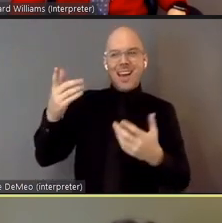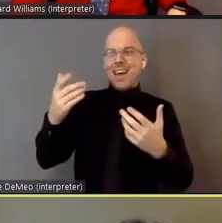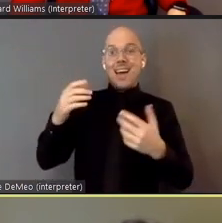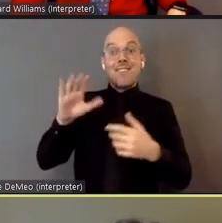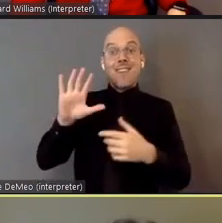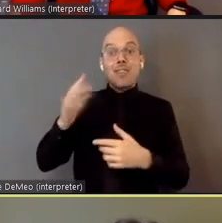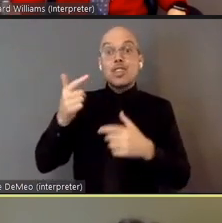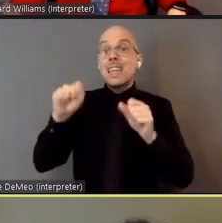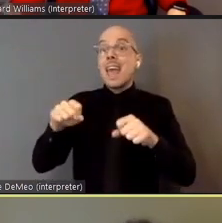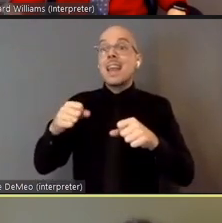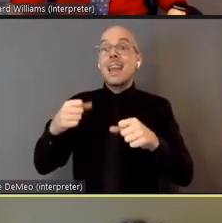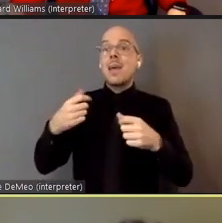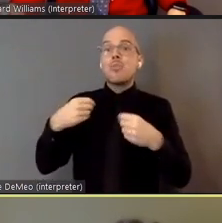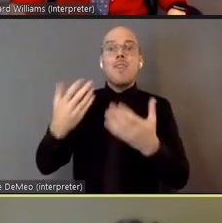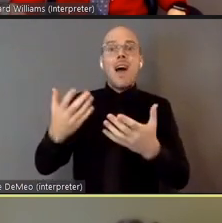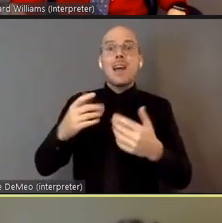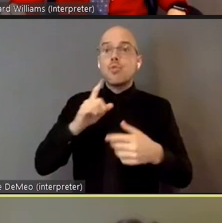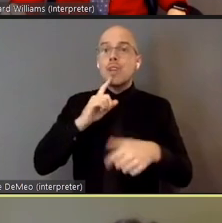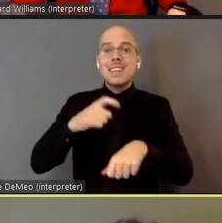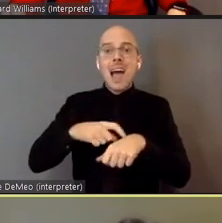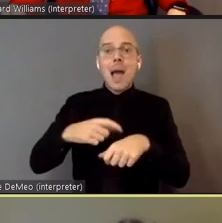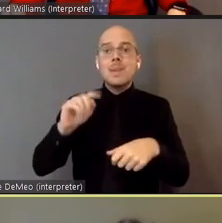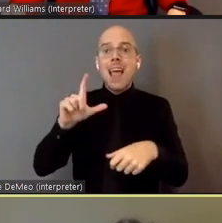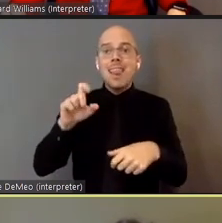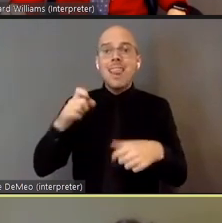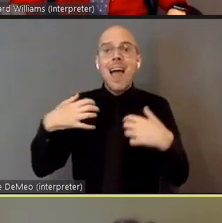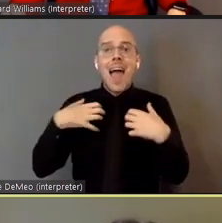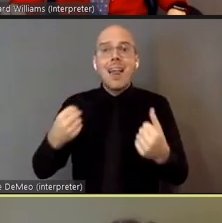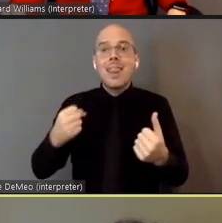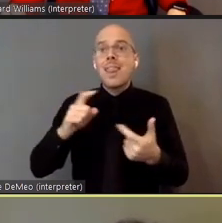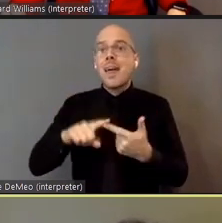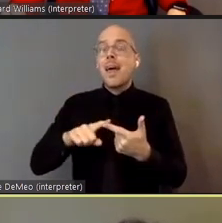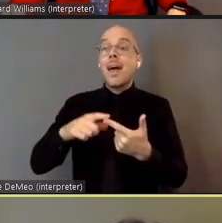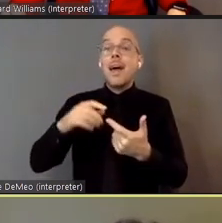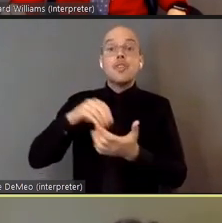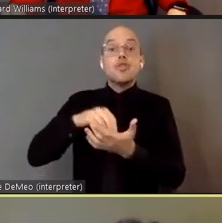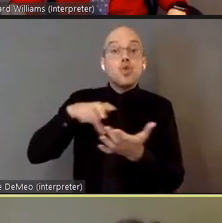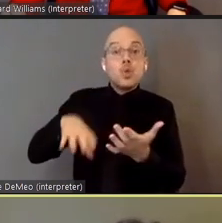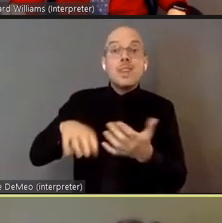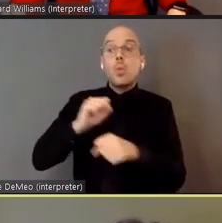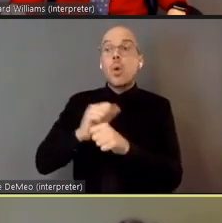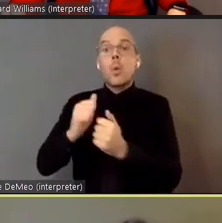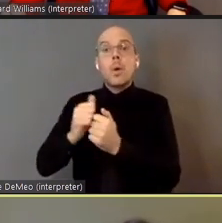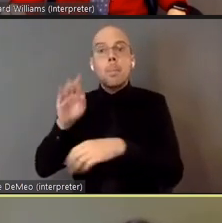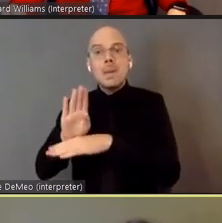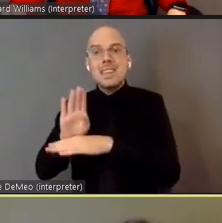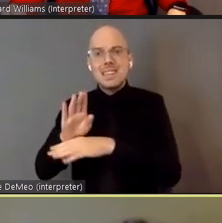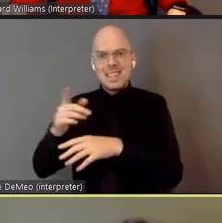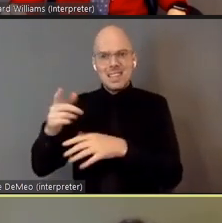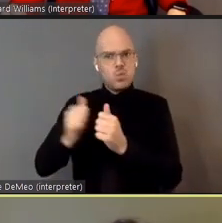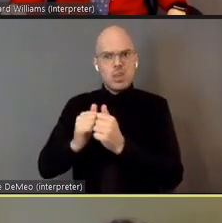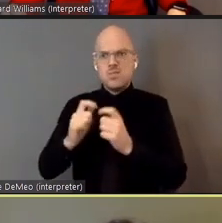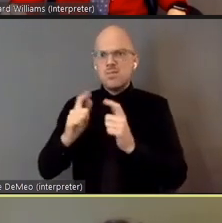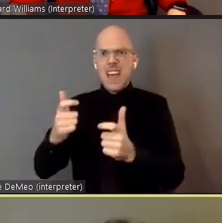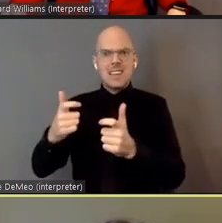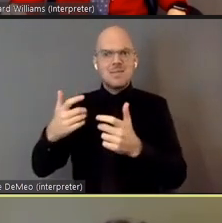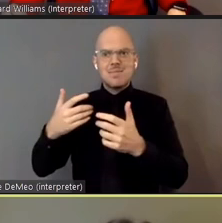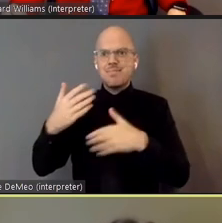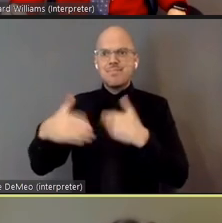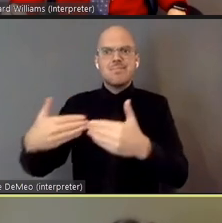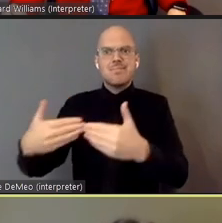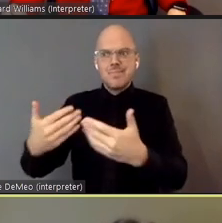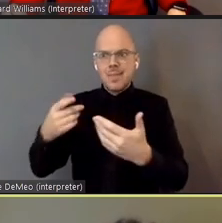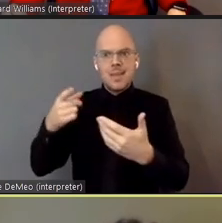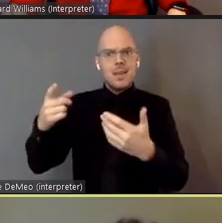students and businesses operating, you know, in real time with less latency and greater sustain for